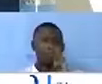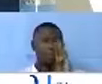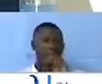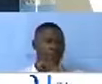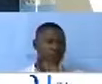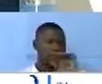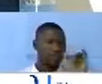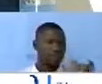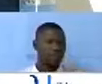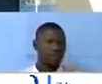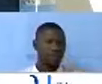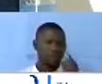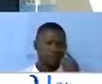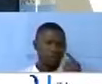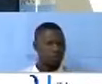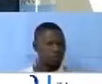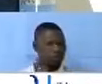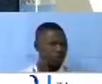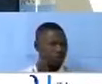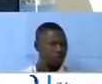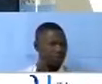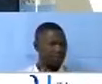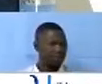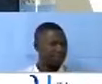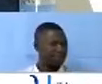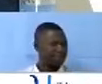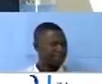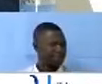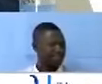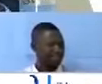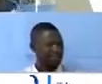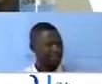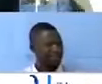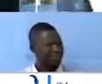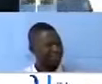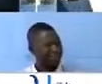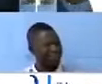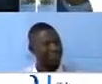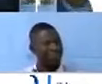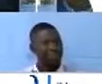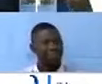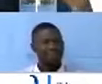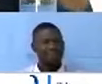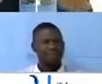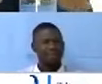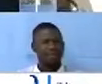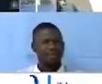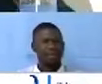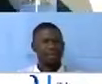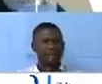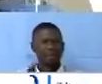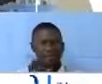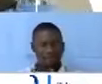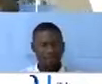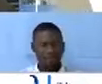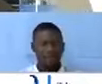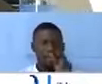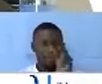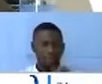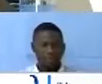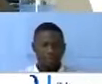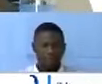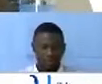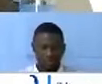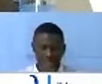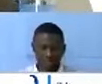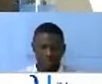emerging. Mr. Barry, mbir mu ngi dox di yëpp ngi nuroo di dem. Persons arrested and brought to the NIA.